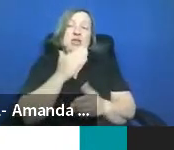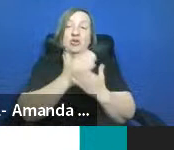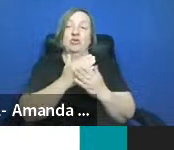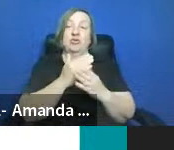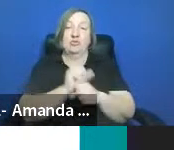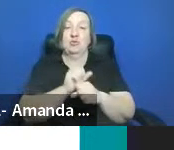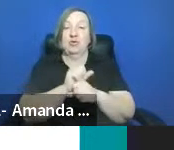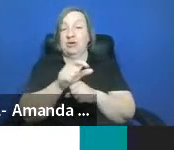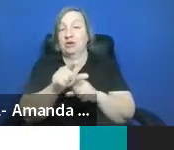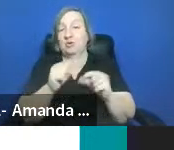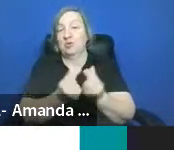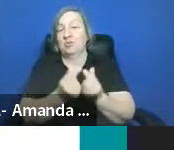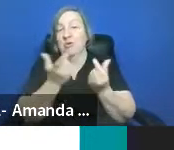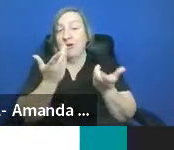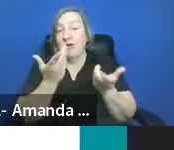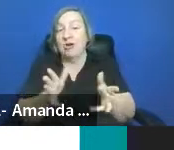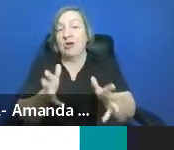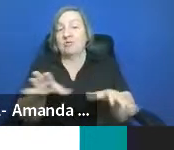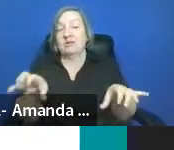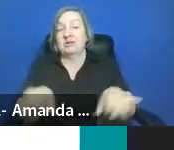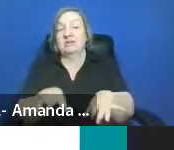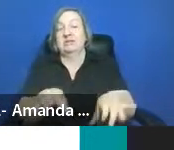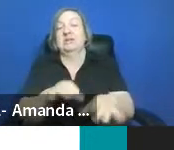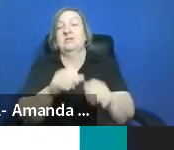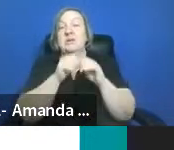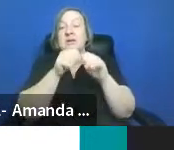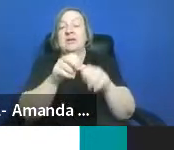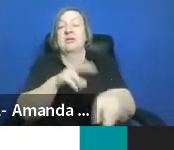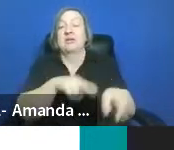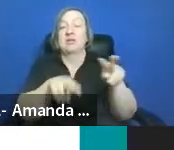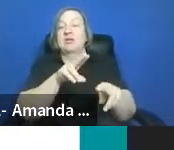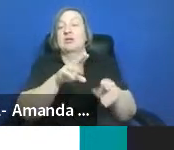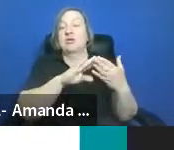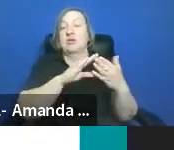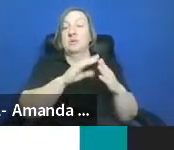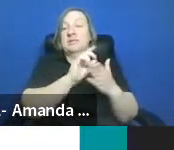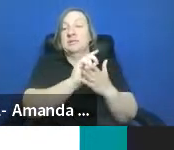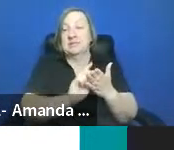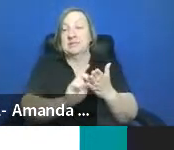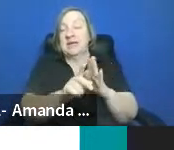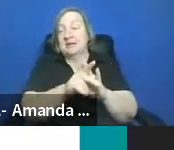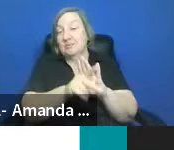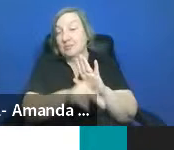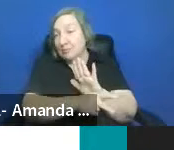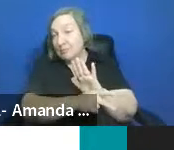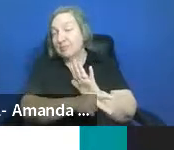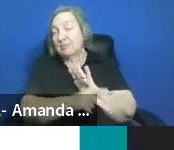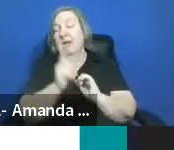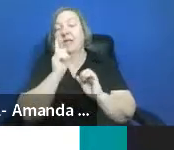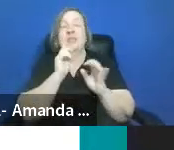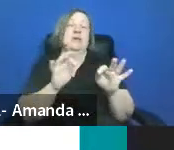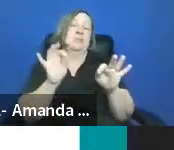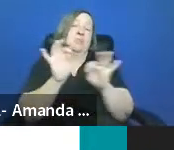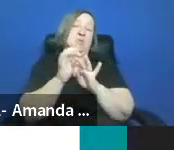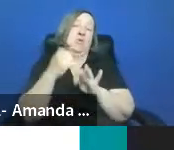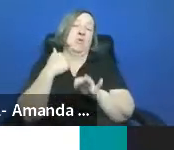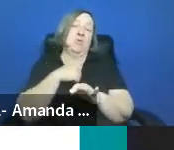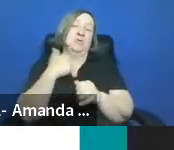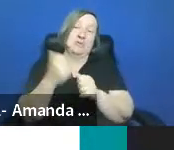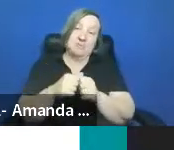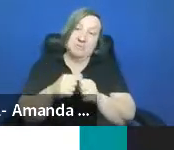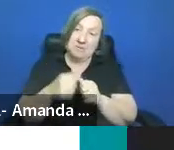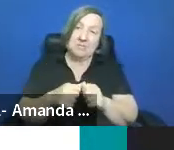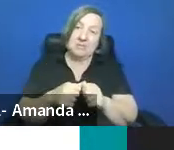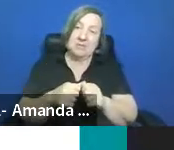already done. And so as we continue to look at urban design principles, I think it's important that we also remind